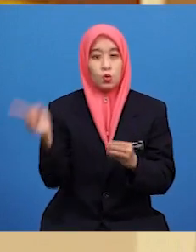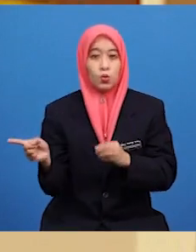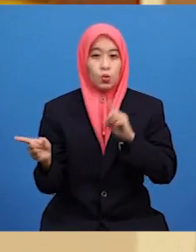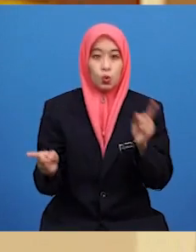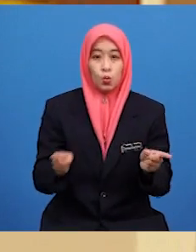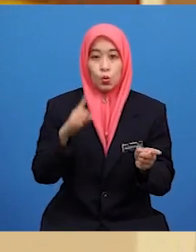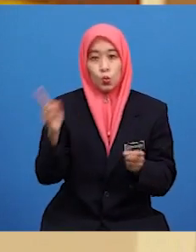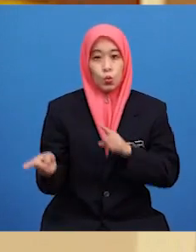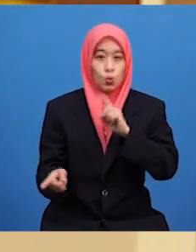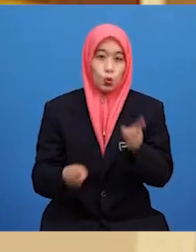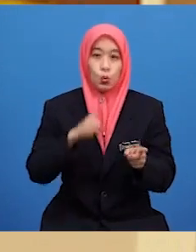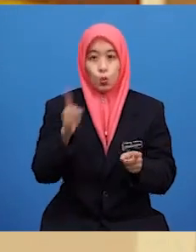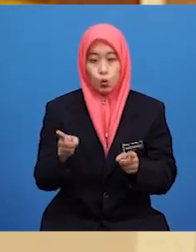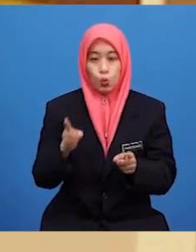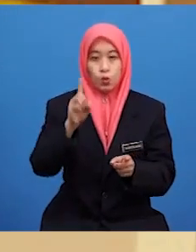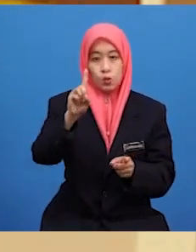do, do.